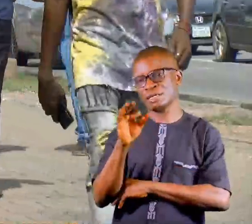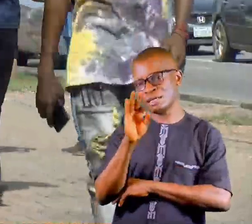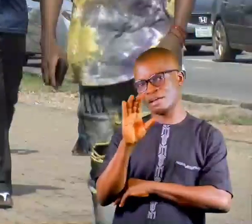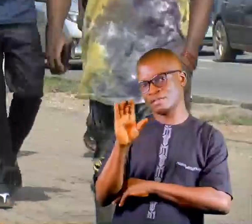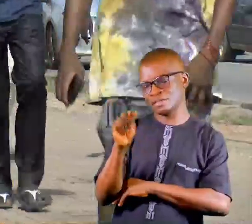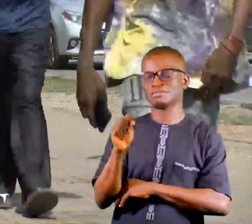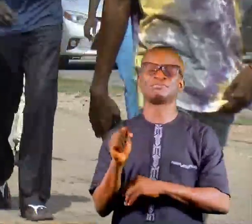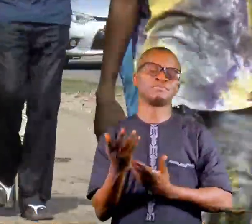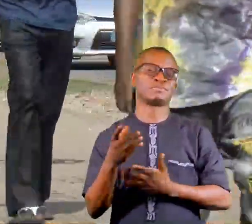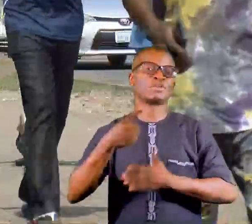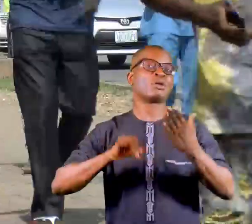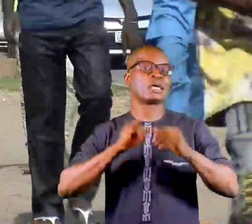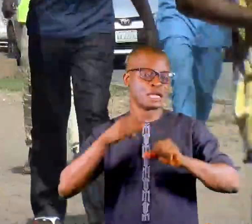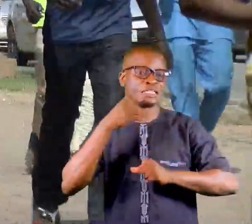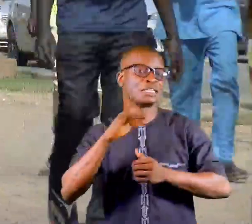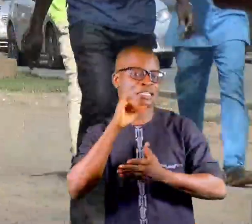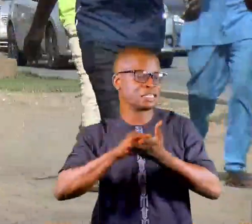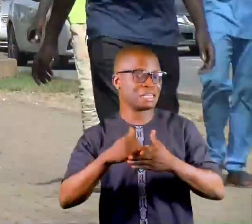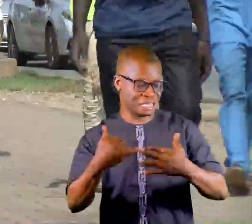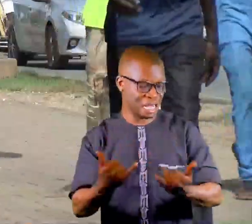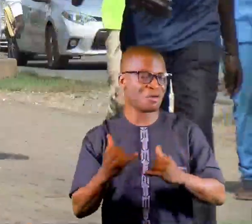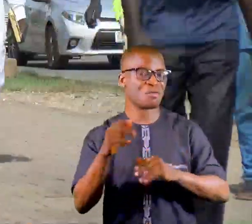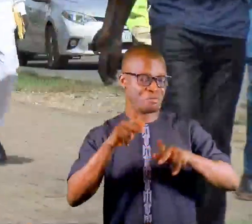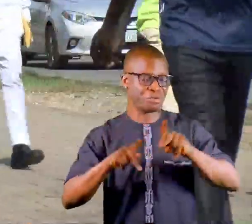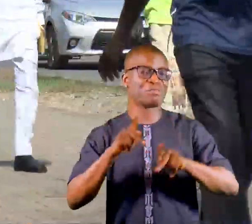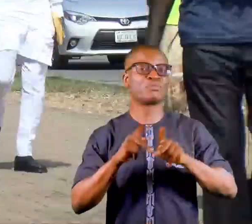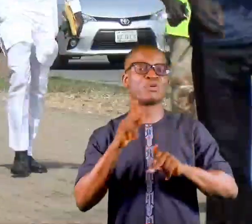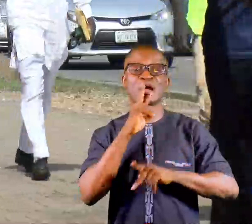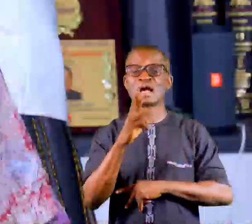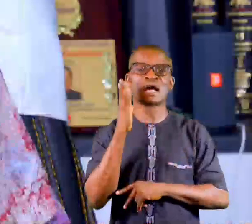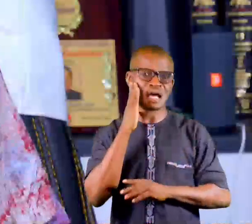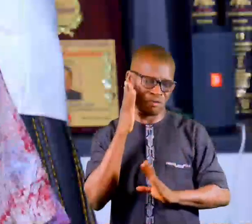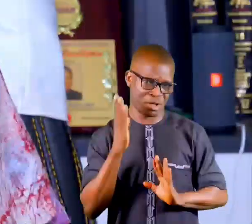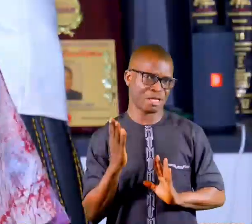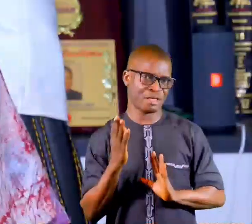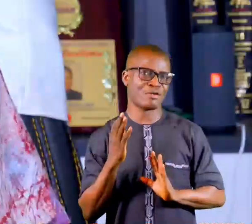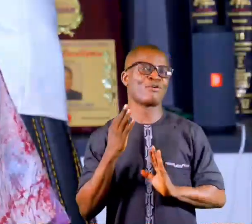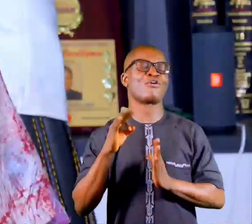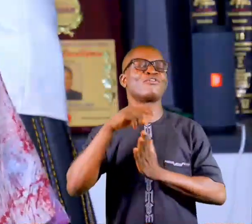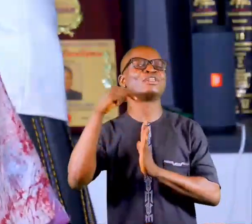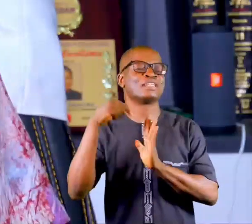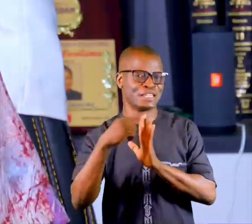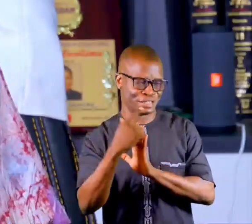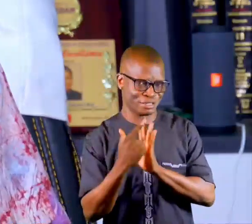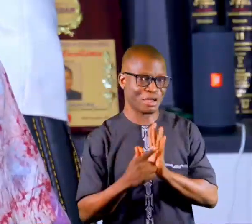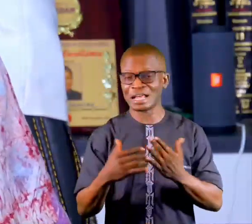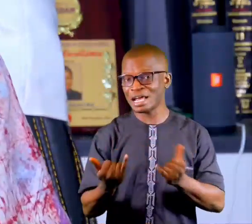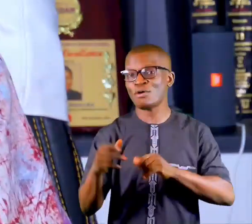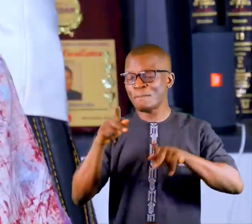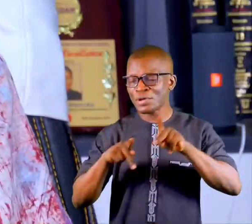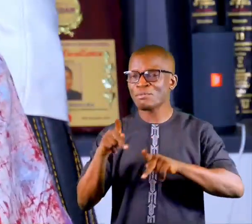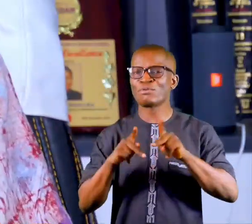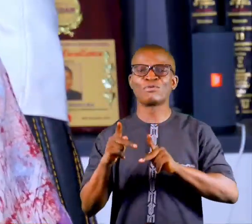though is people are now aware of these issues. People are now able to